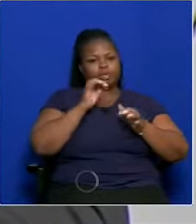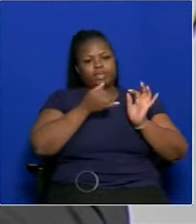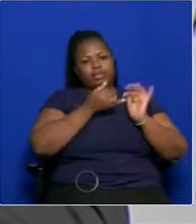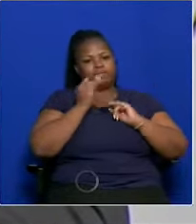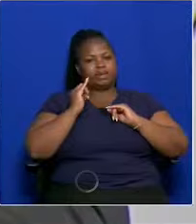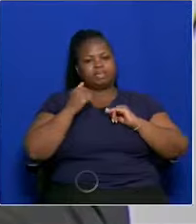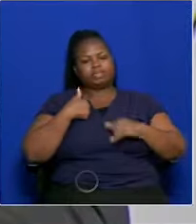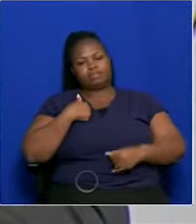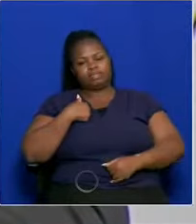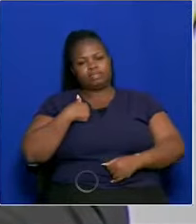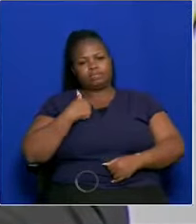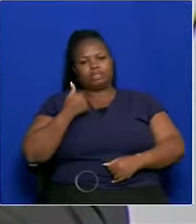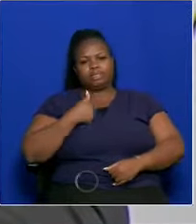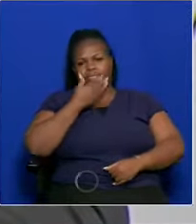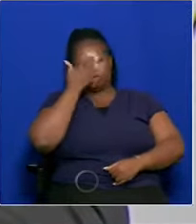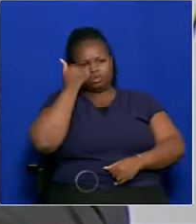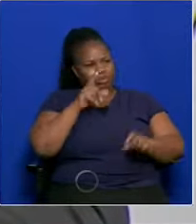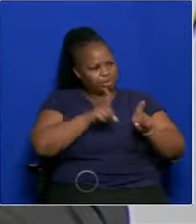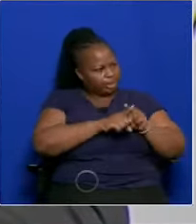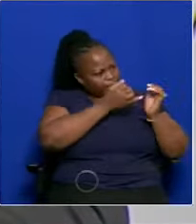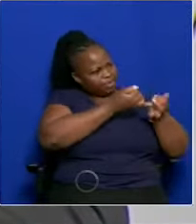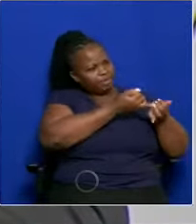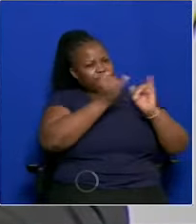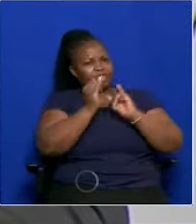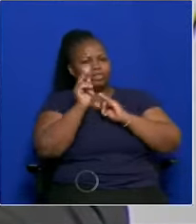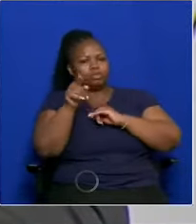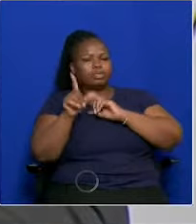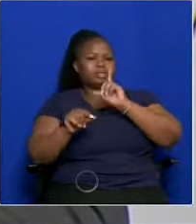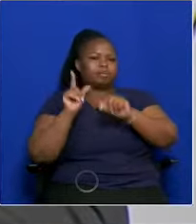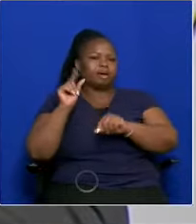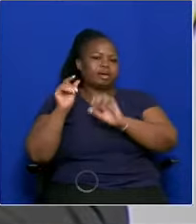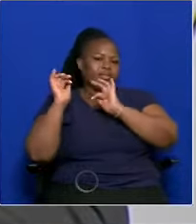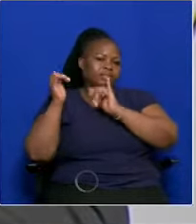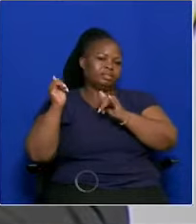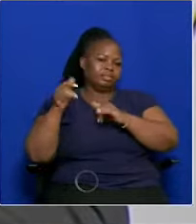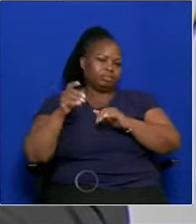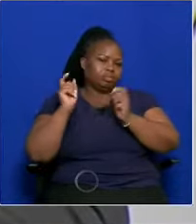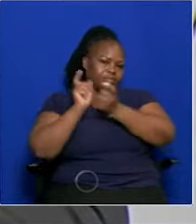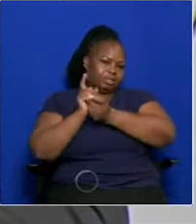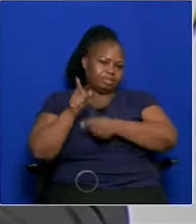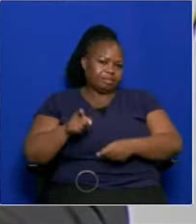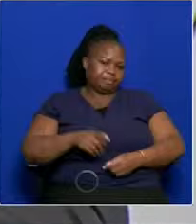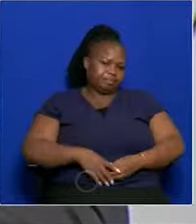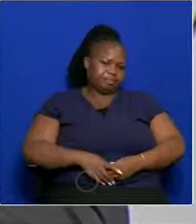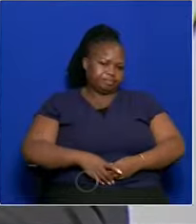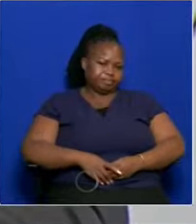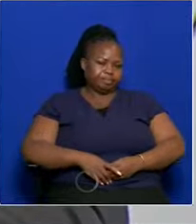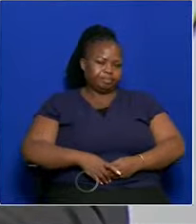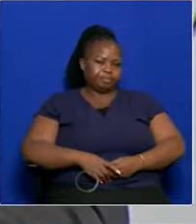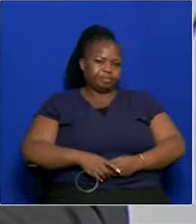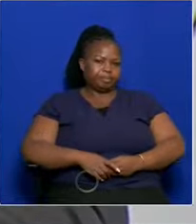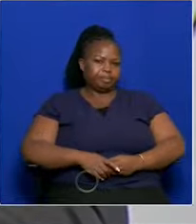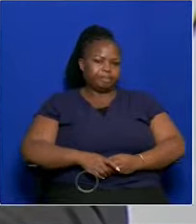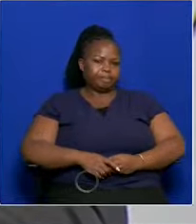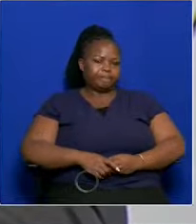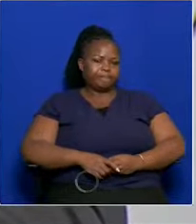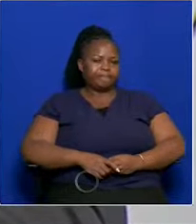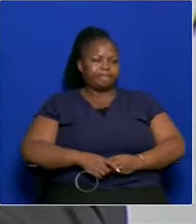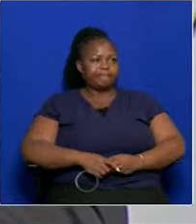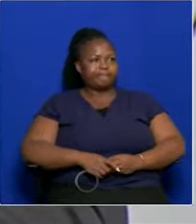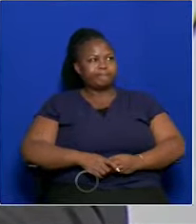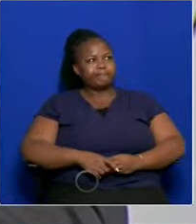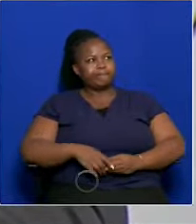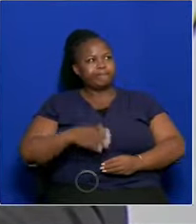knowing he's also invited to the party. And then we met at the party. And then the other one, 2023,